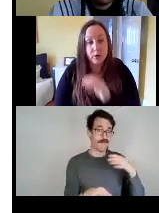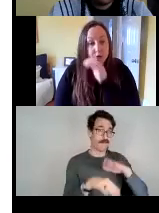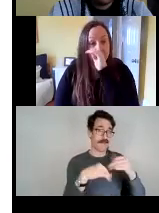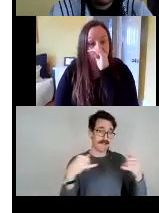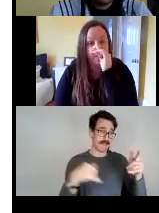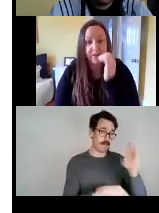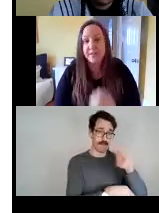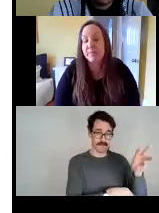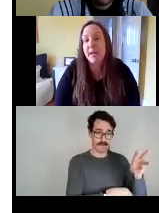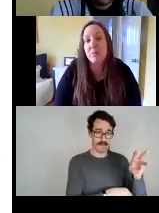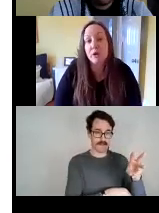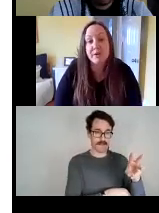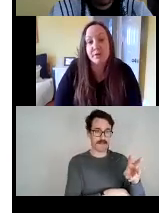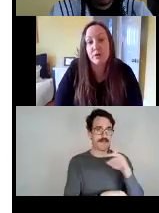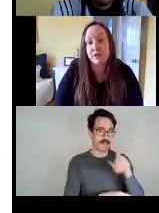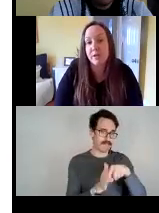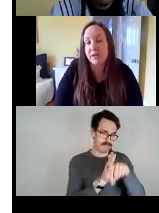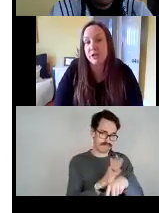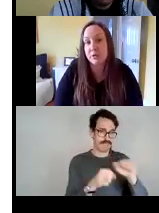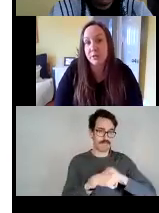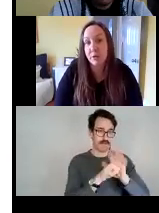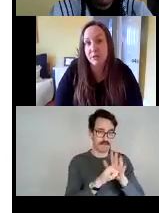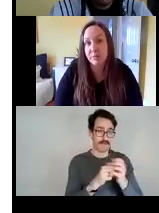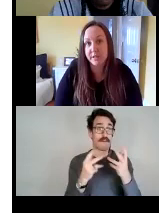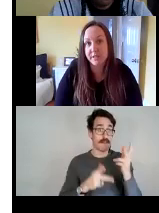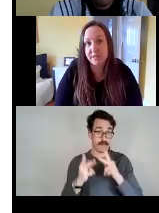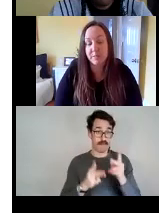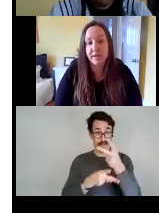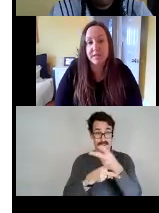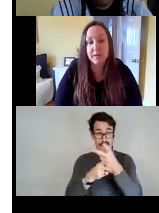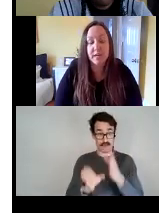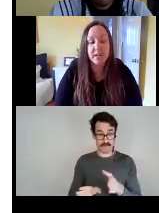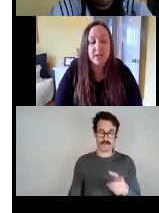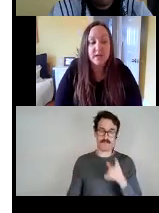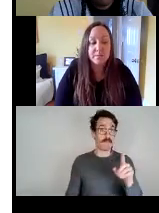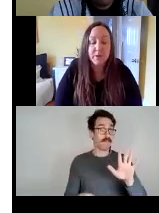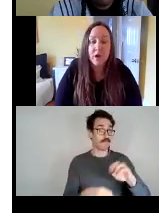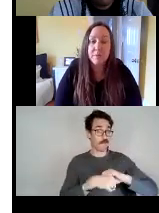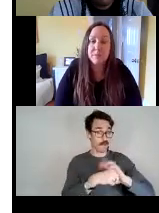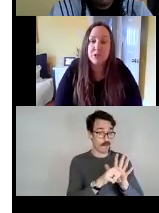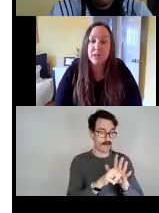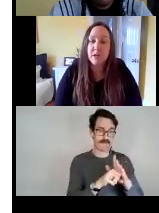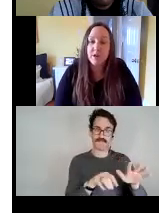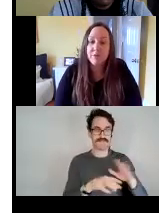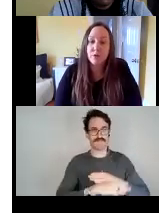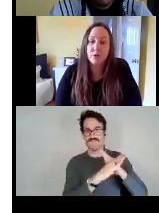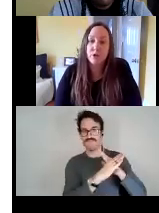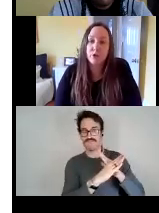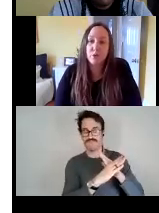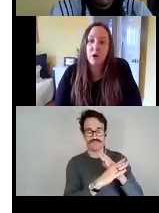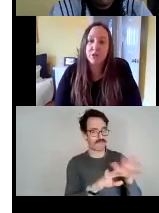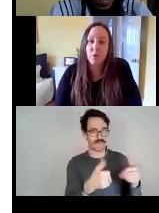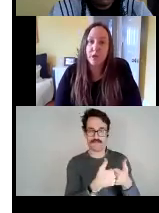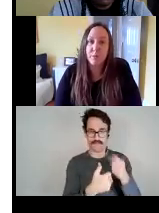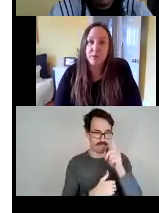large portion of caregivers said it became more difficult to manage their responsibilities since the pandemic hit, especially for those